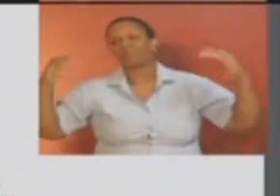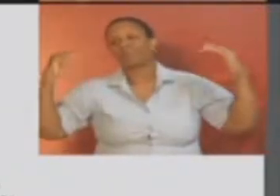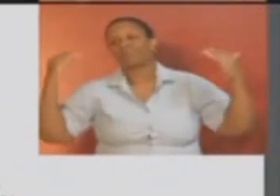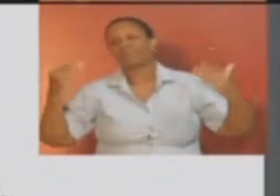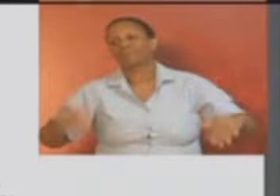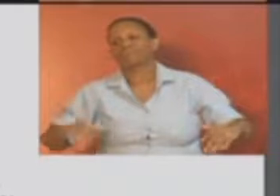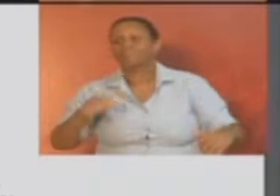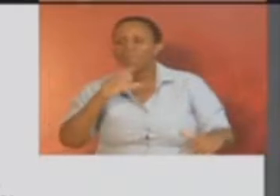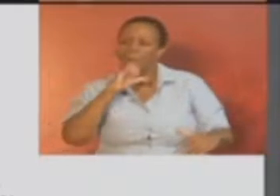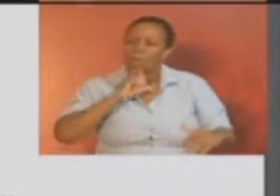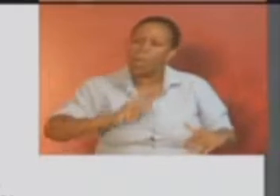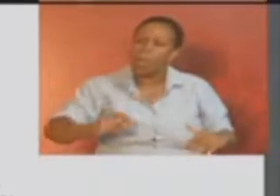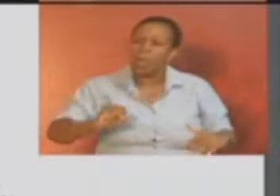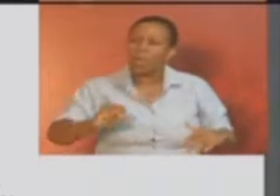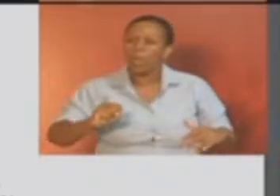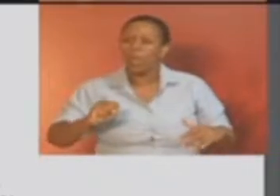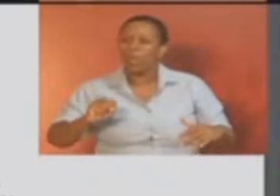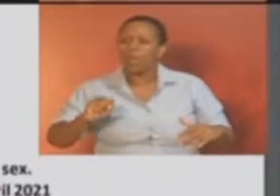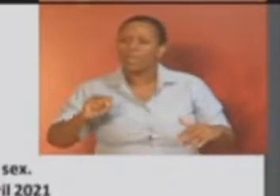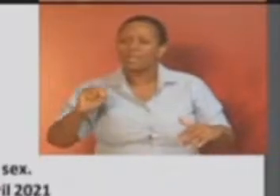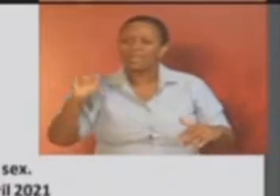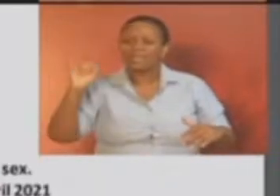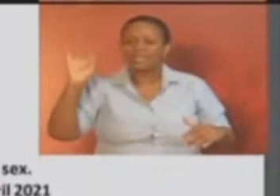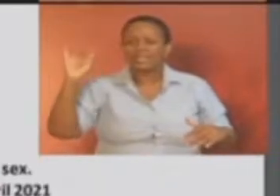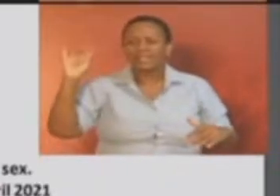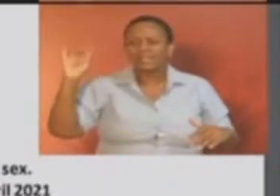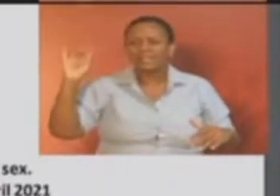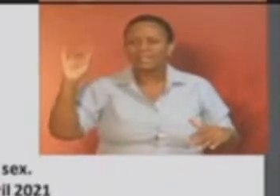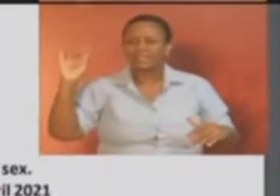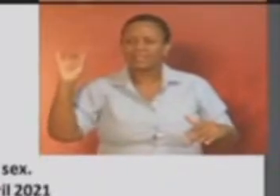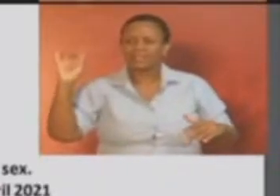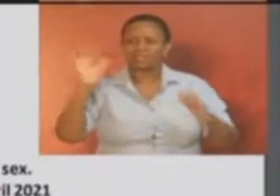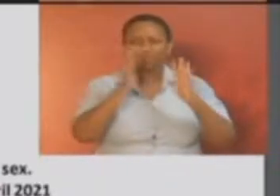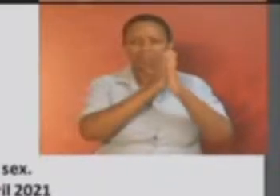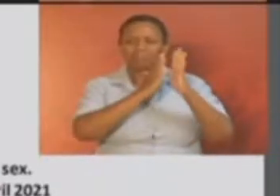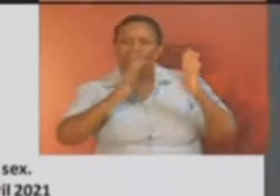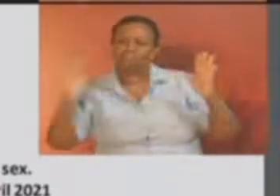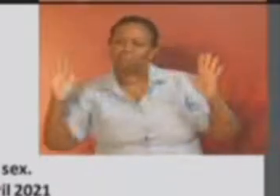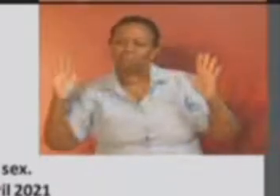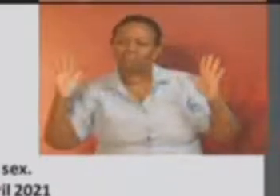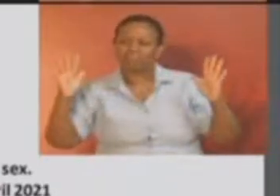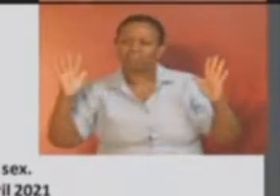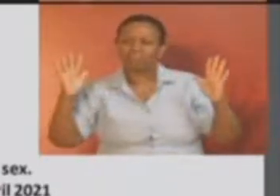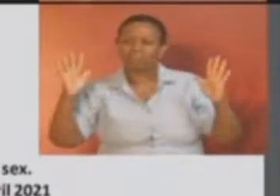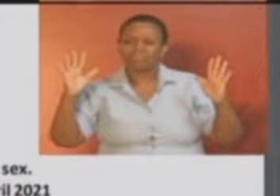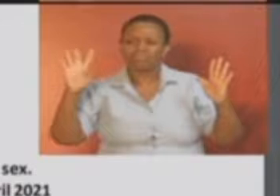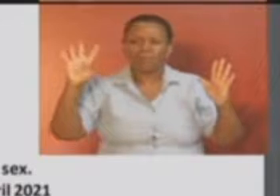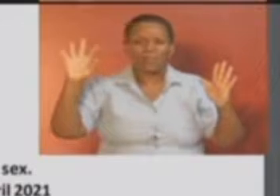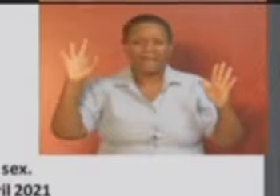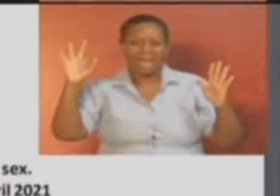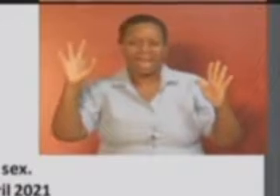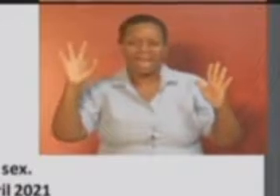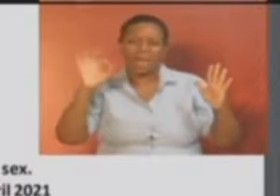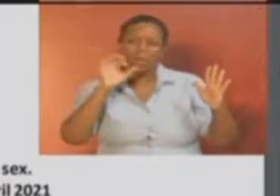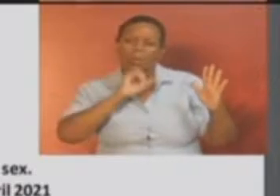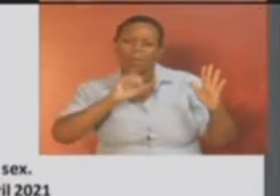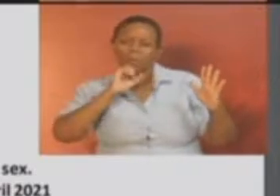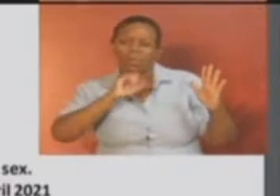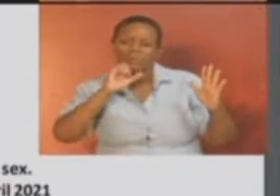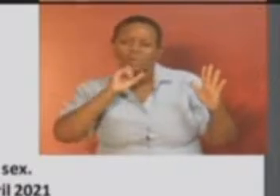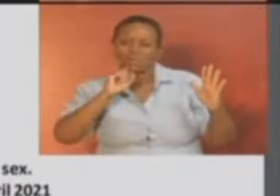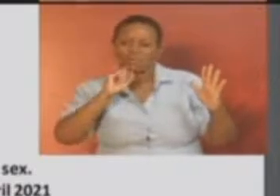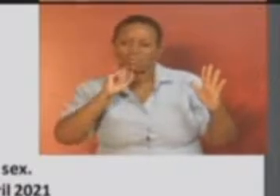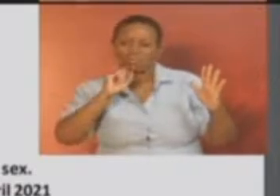age group. And if we just look at the April data, we see that that is basically still reflected. It's not a